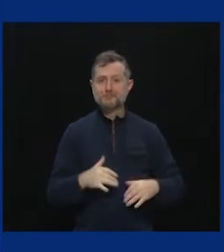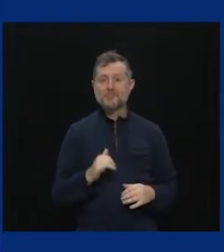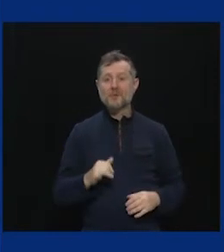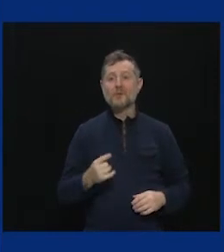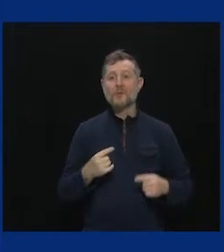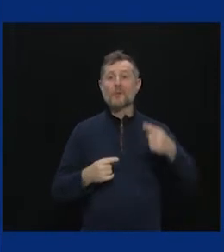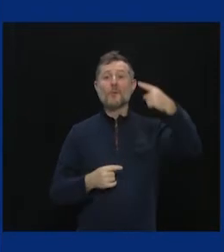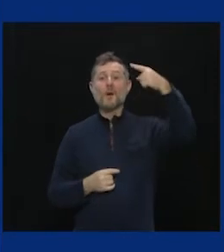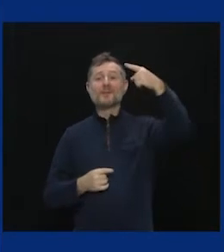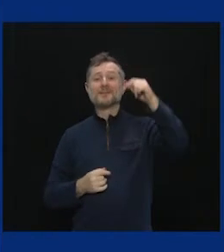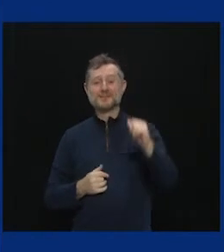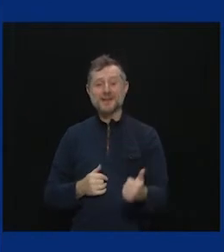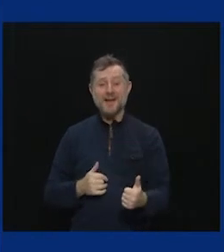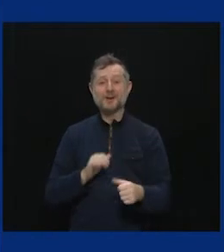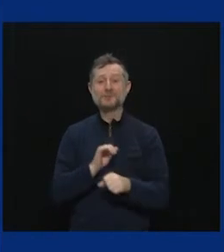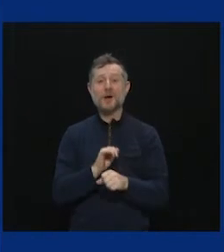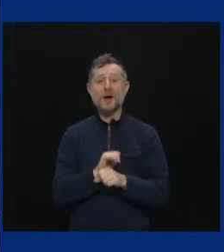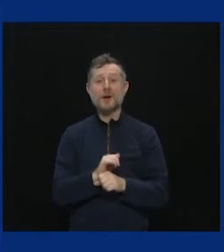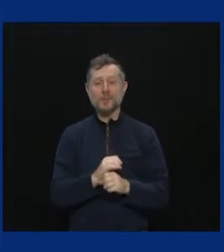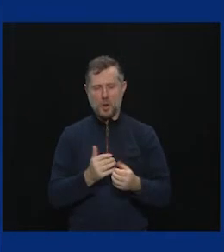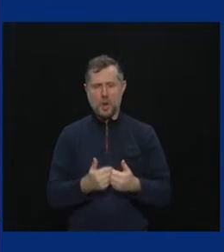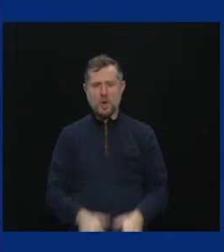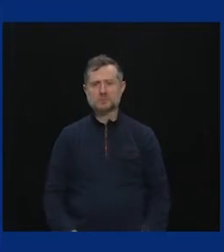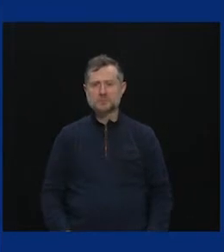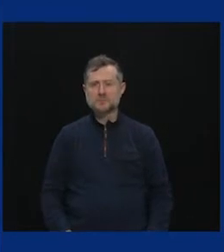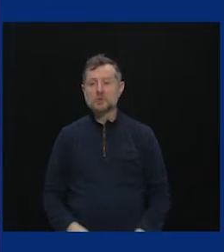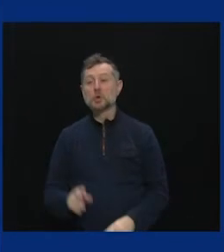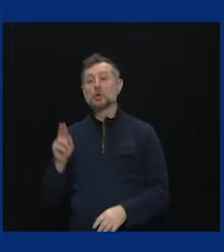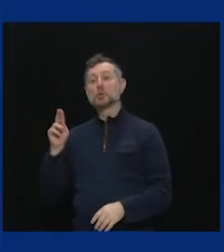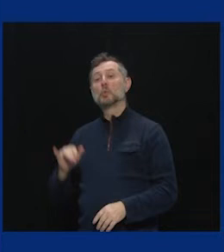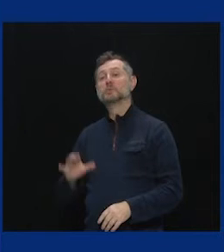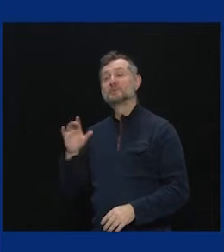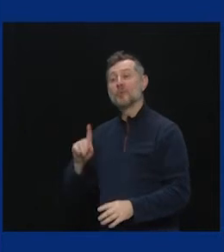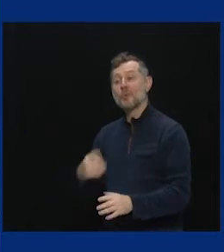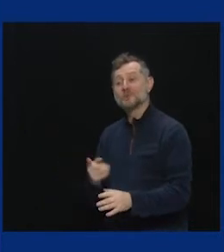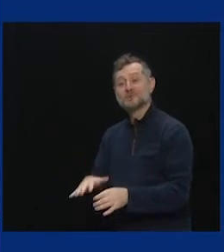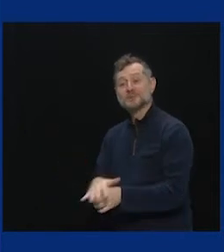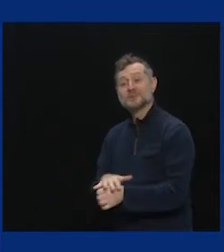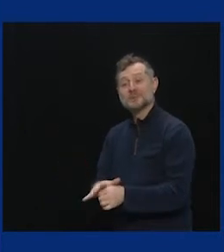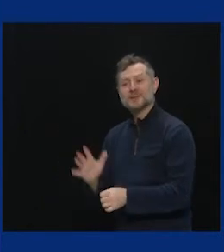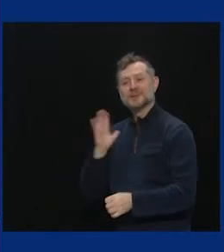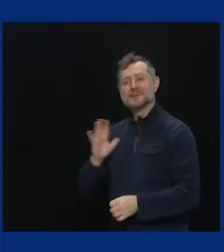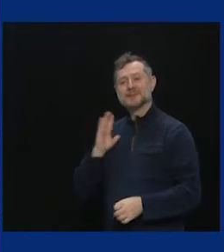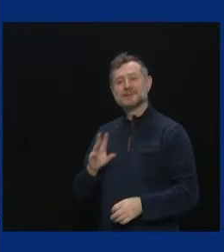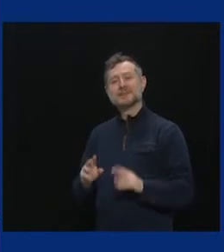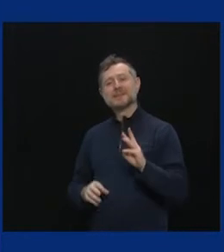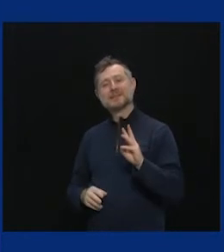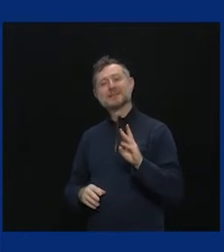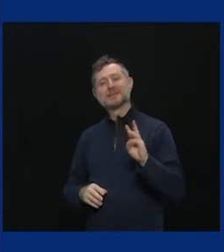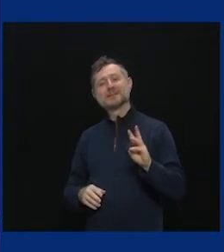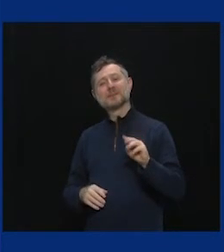alone. We had 66.6 million visitors to New York. I swear I ran into all of them.